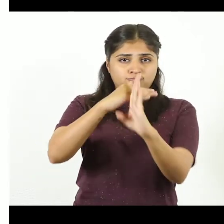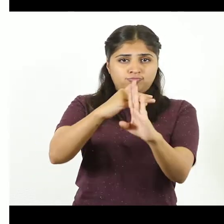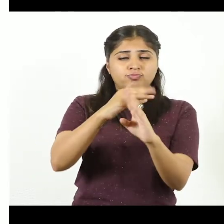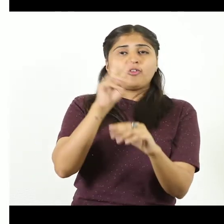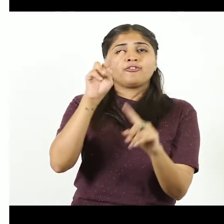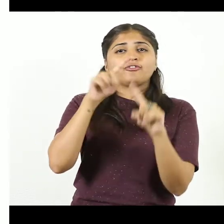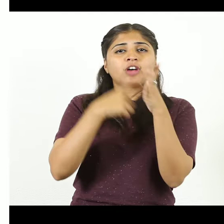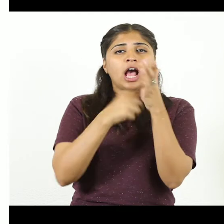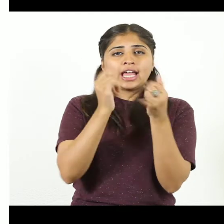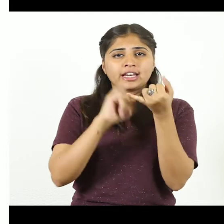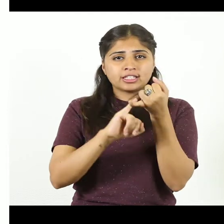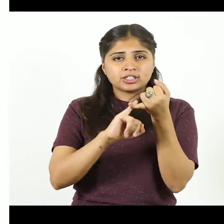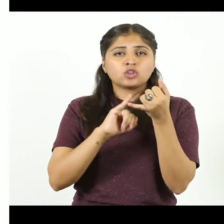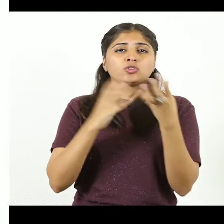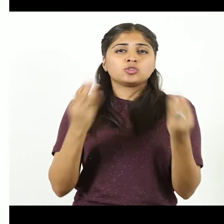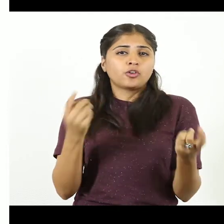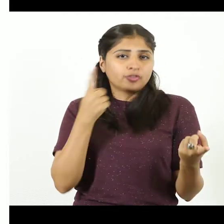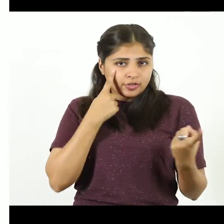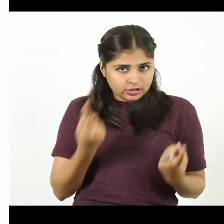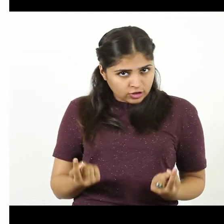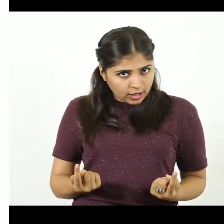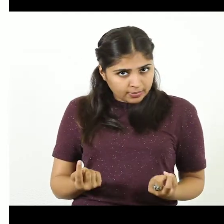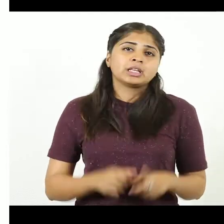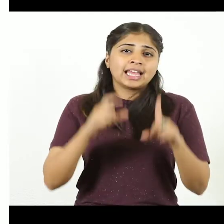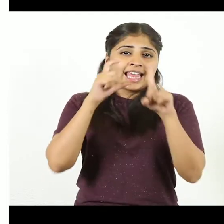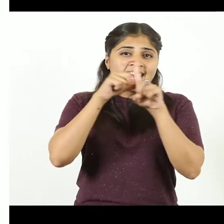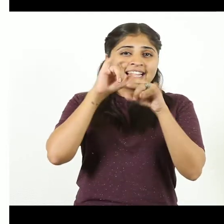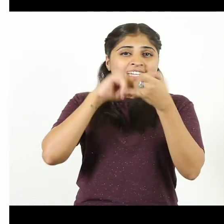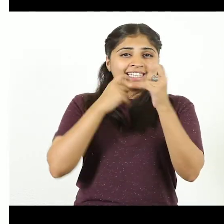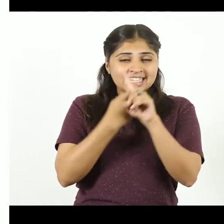disk space utilization,